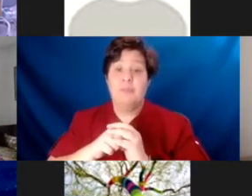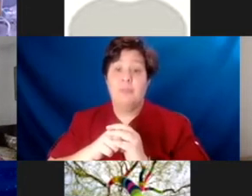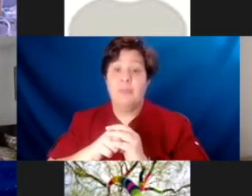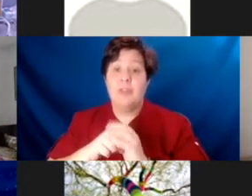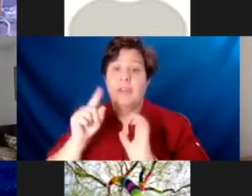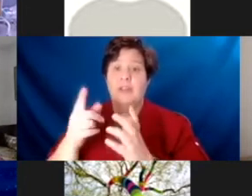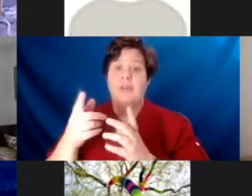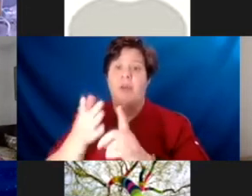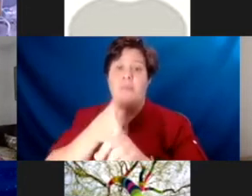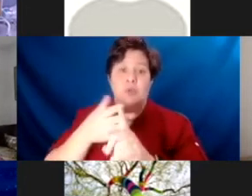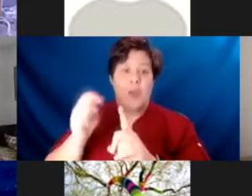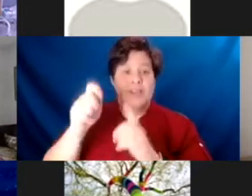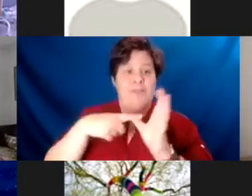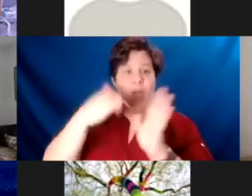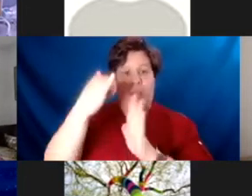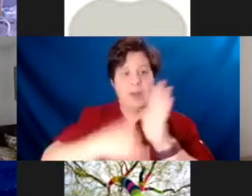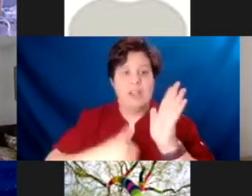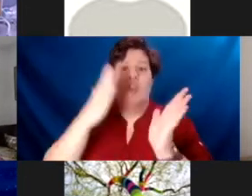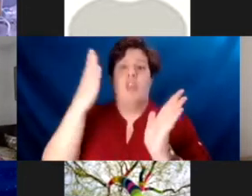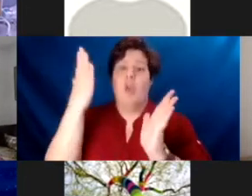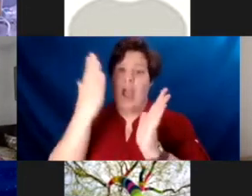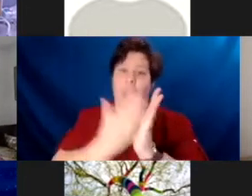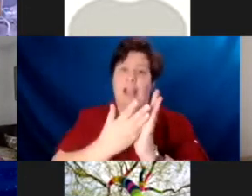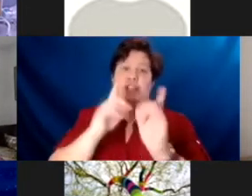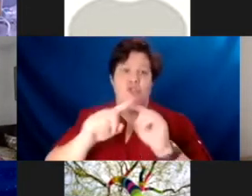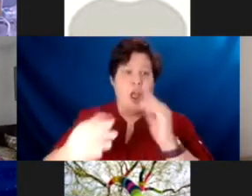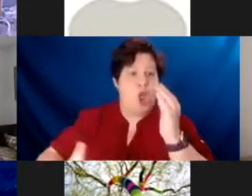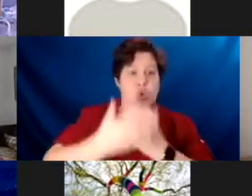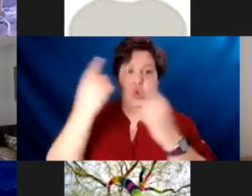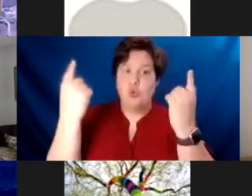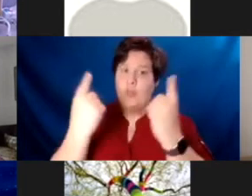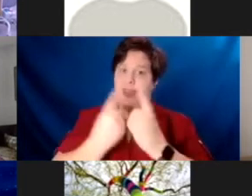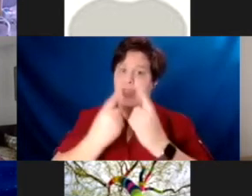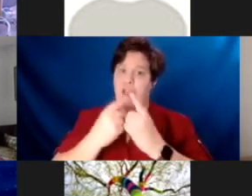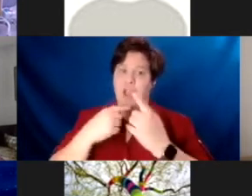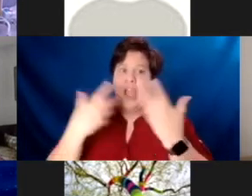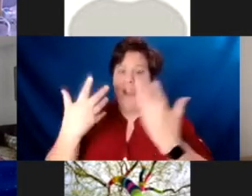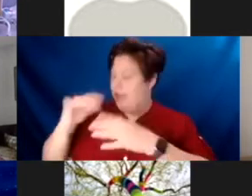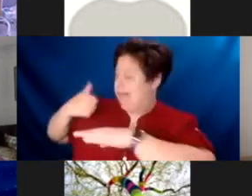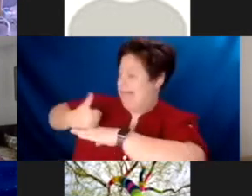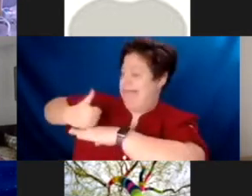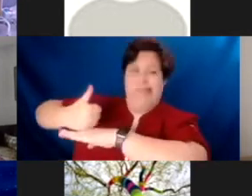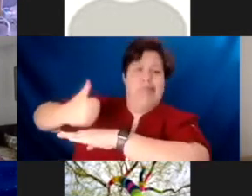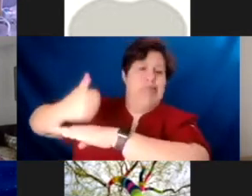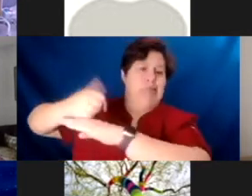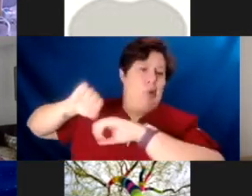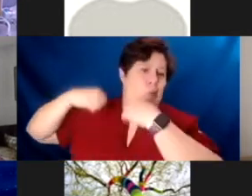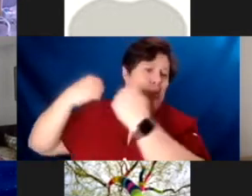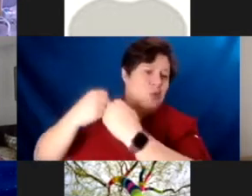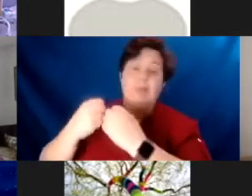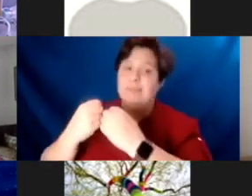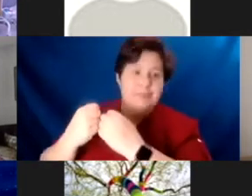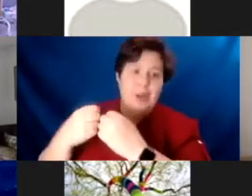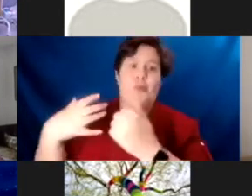being persuasive in your application, that you are literally trying something new, that's something that's not, you haven't had the opportunity or the